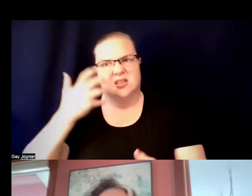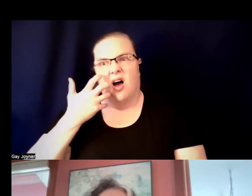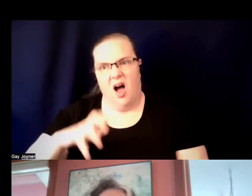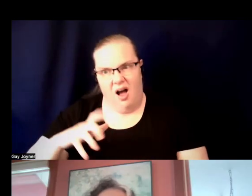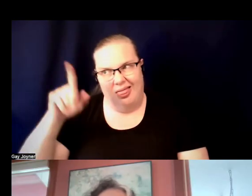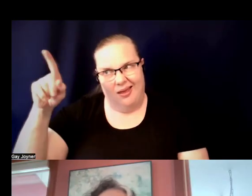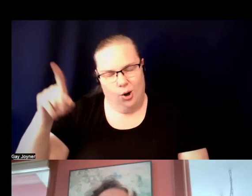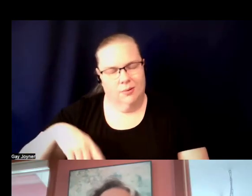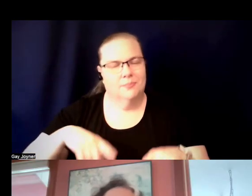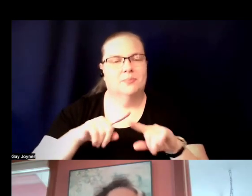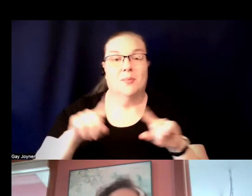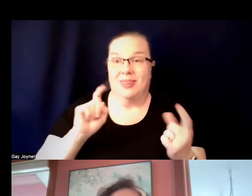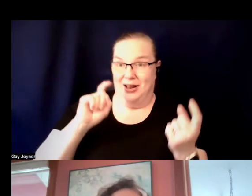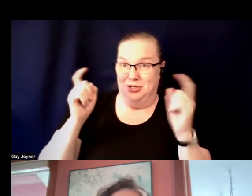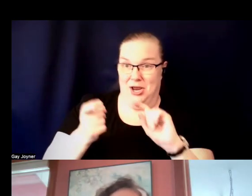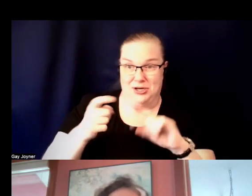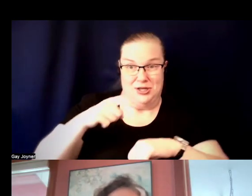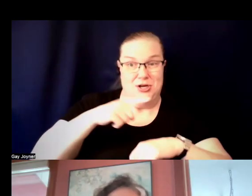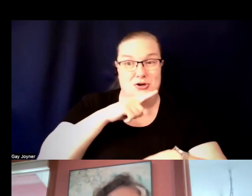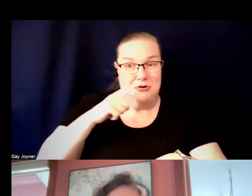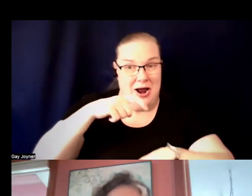That definitely changes the drying time too.